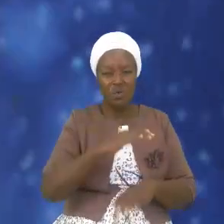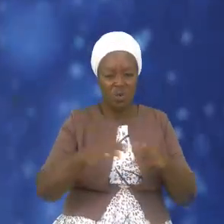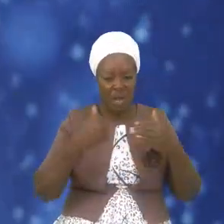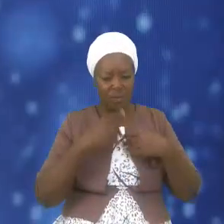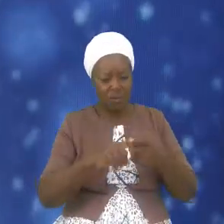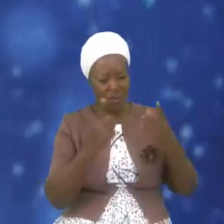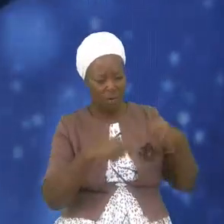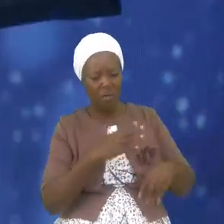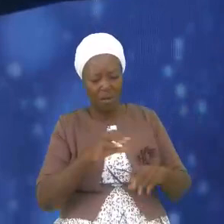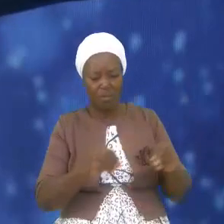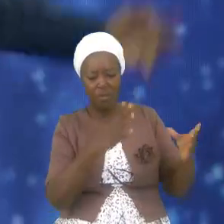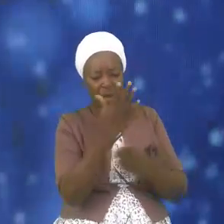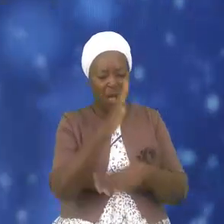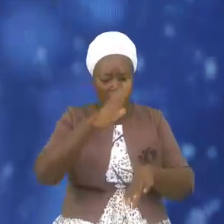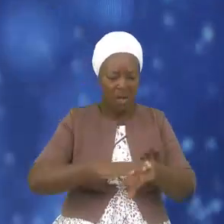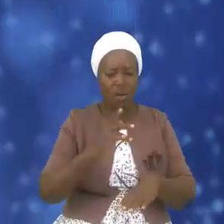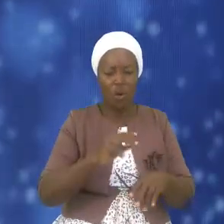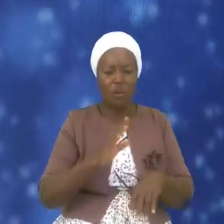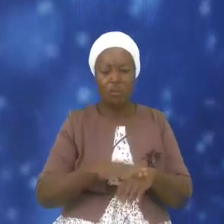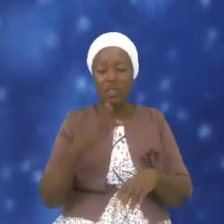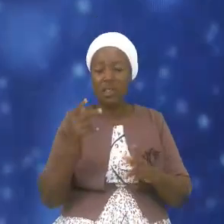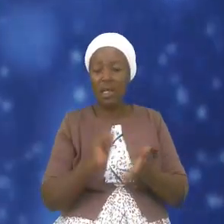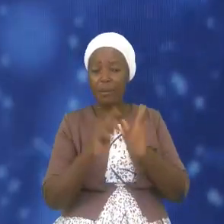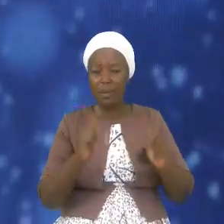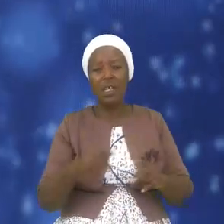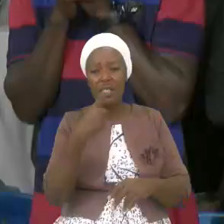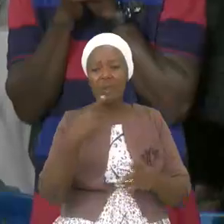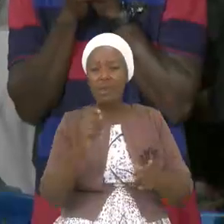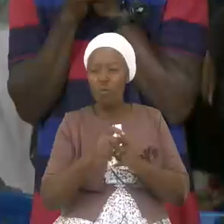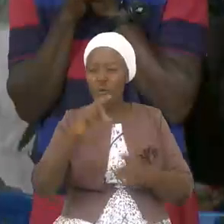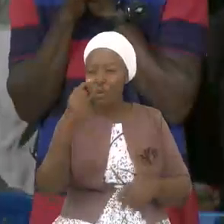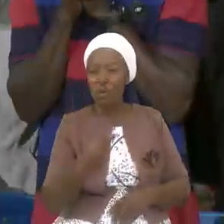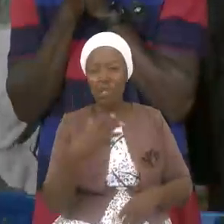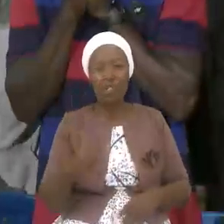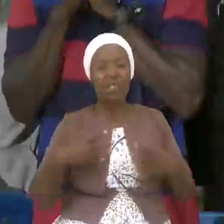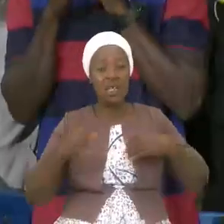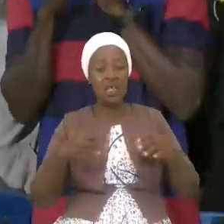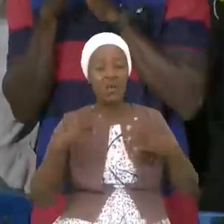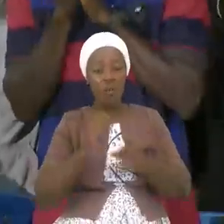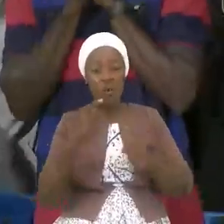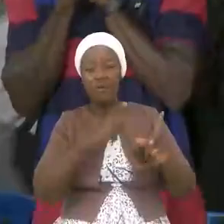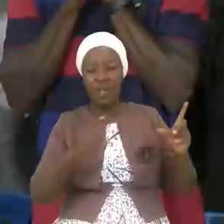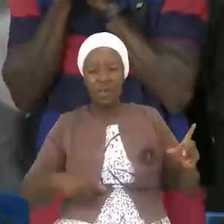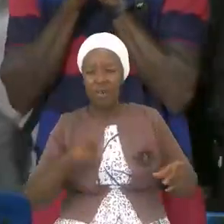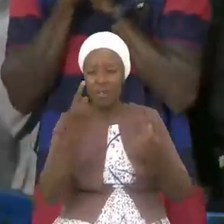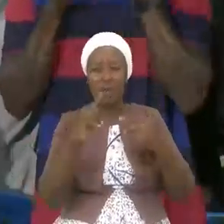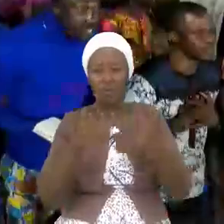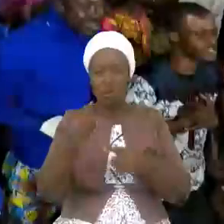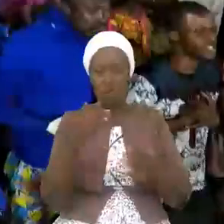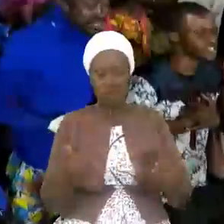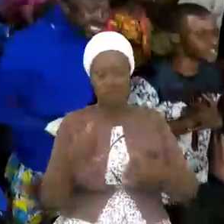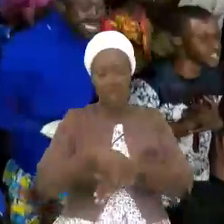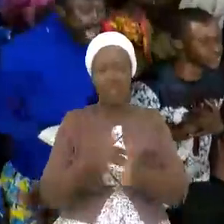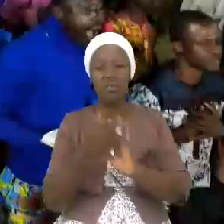word only. The healing word of the Lord is coming to you tonight. it will heal you, and